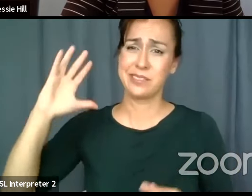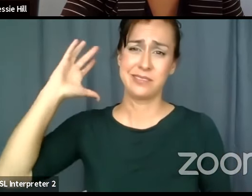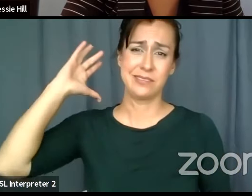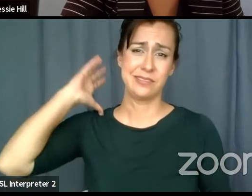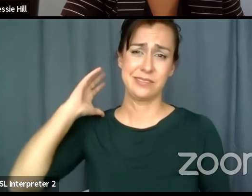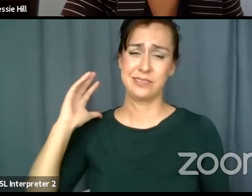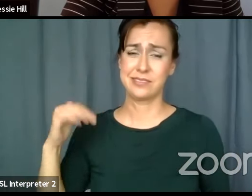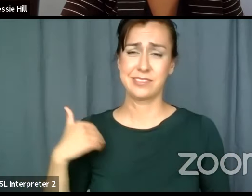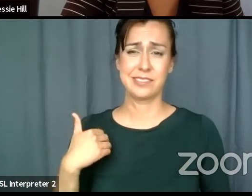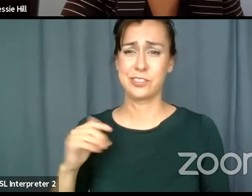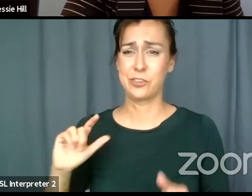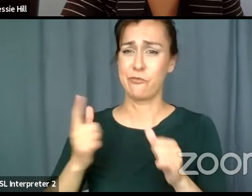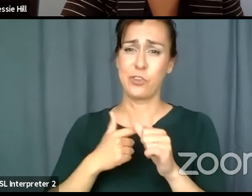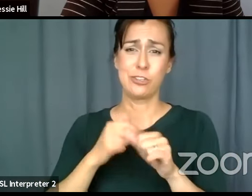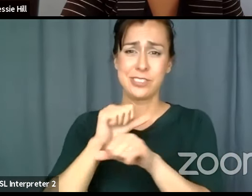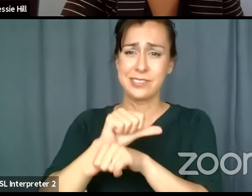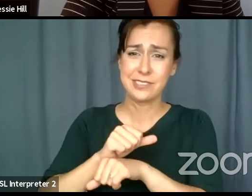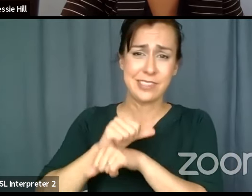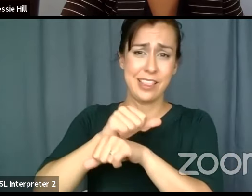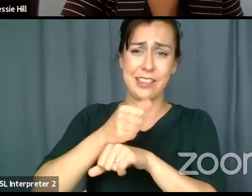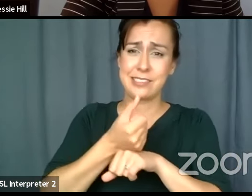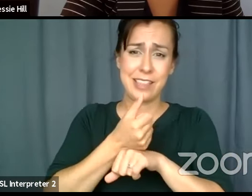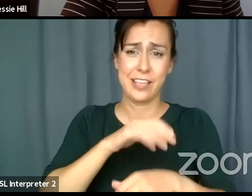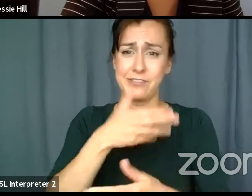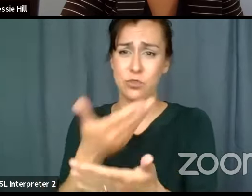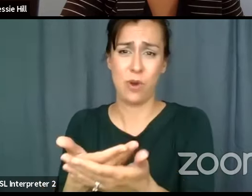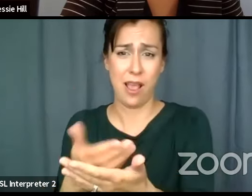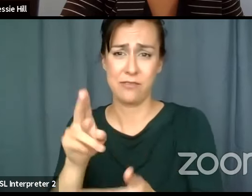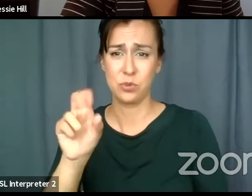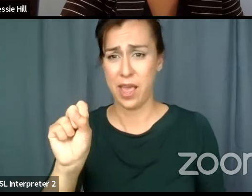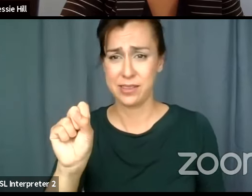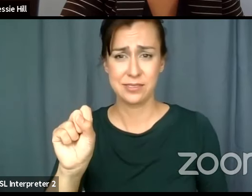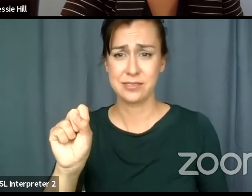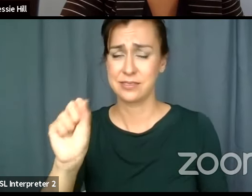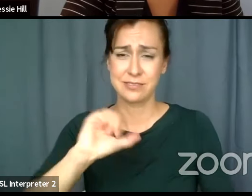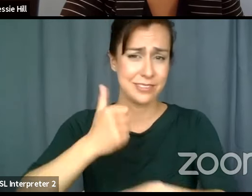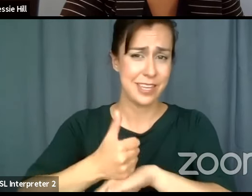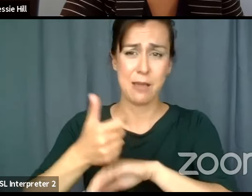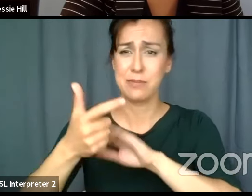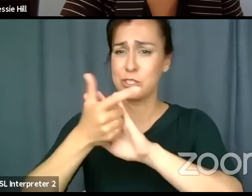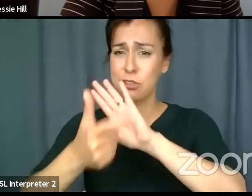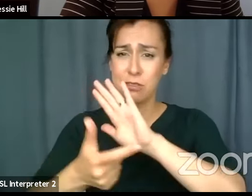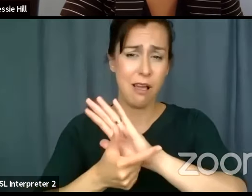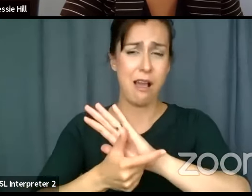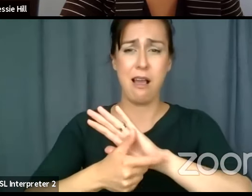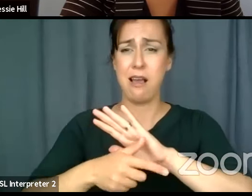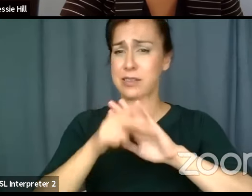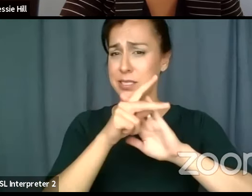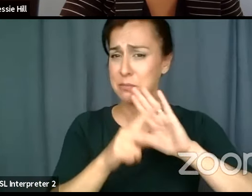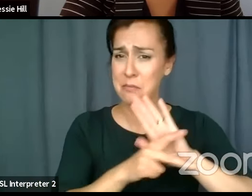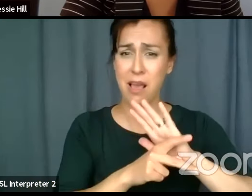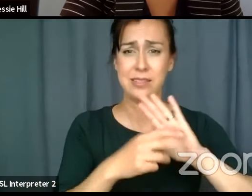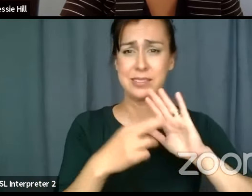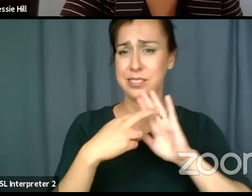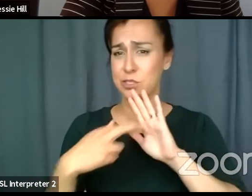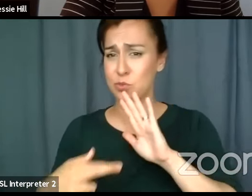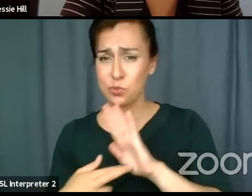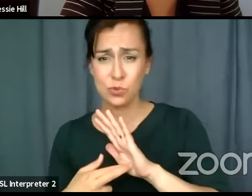Africans were brought over in slave ships, that there have been laws or policies or rules sought to